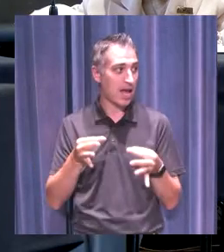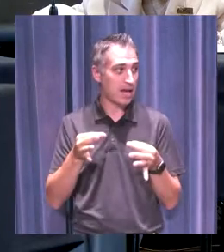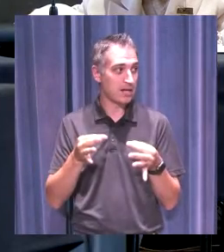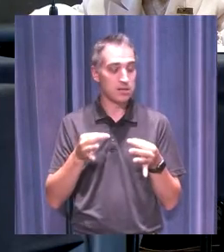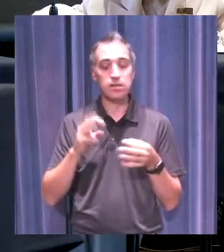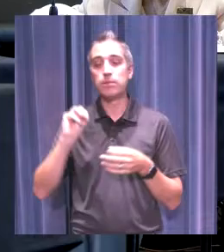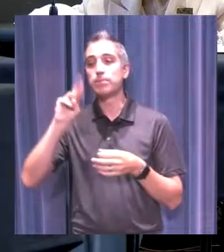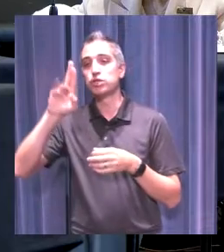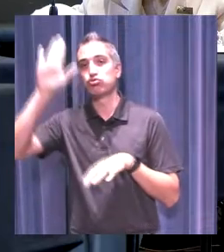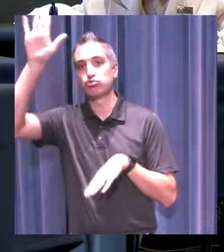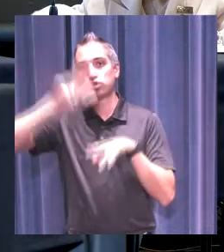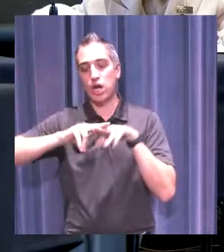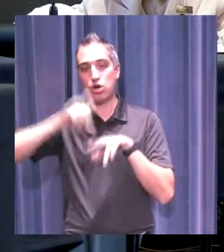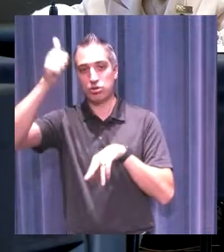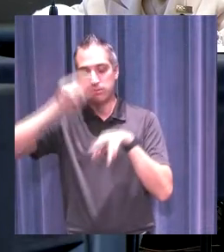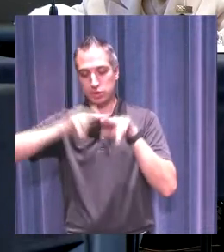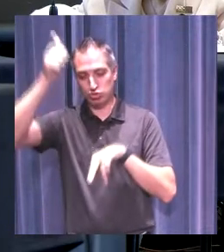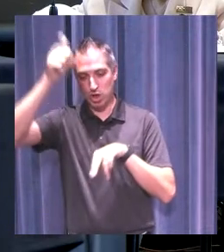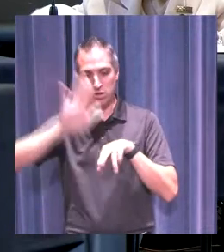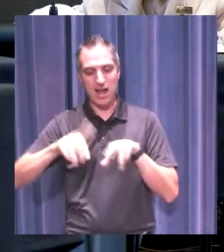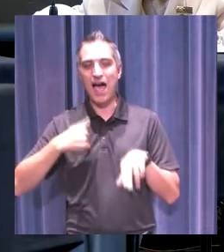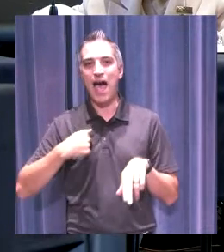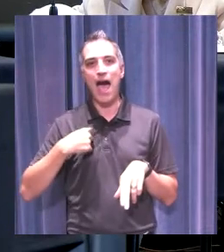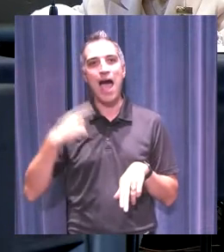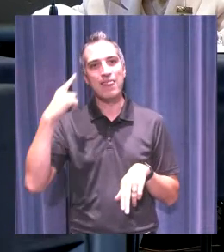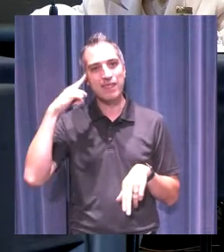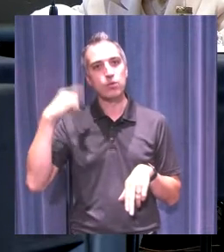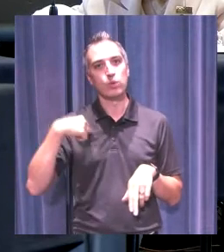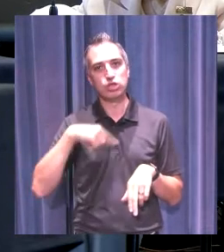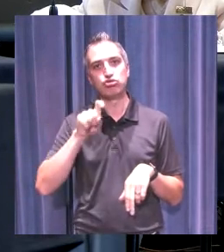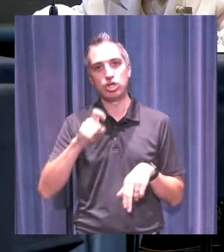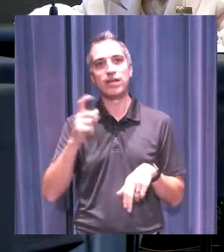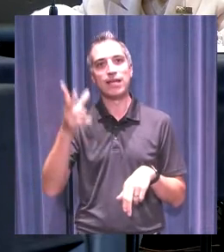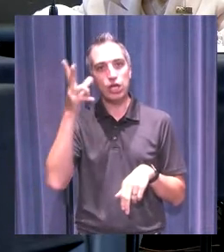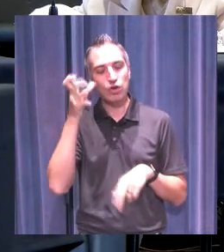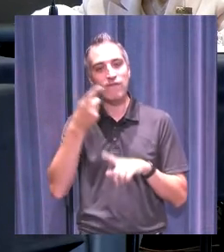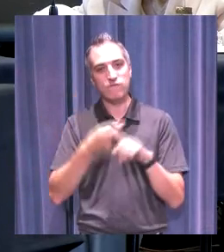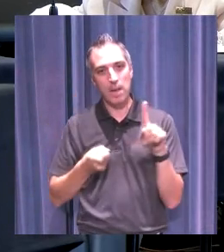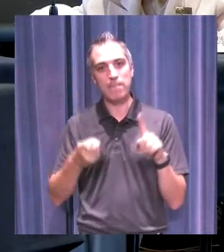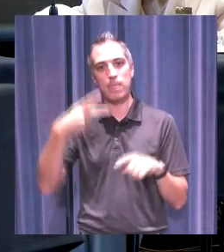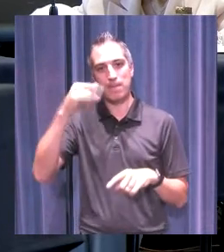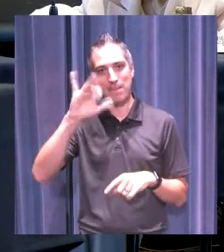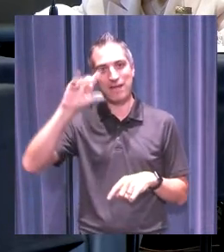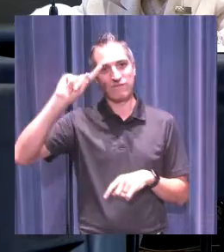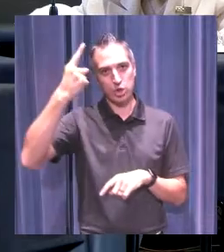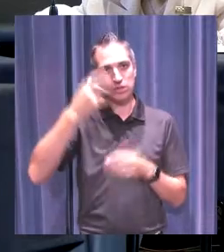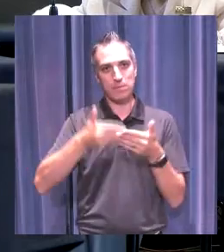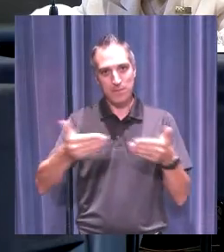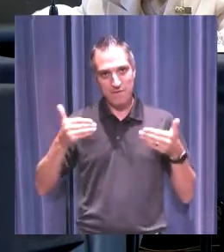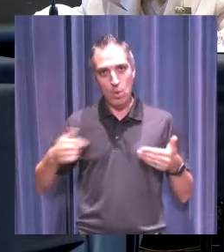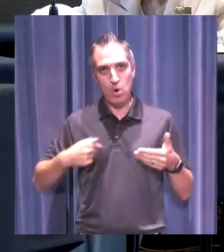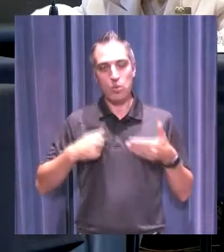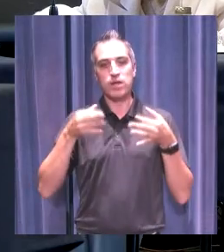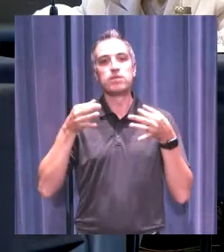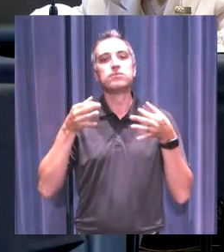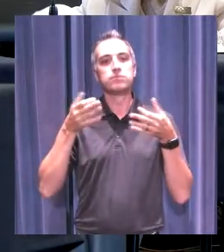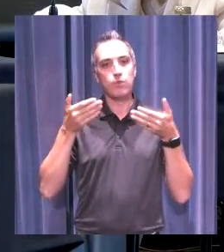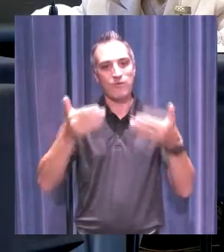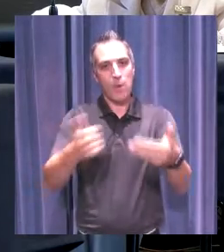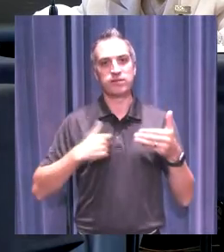will vote. Mr. Chair, I think we deserve to hear from the public before we make any movement or make any decision.